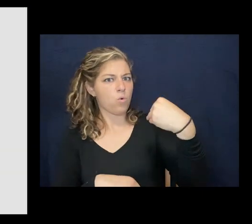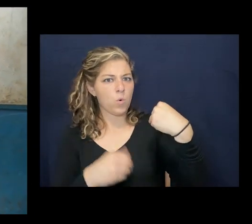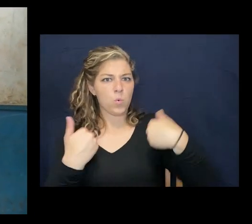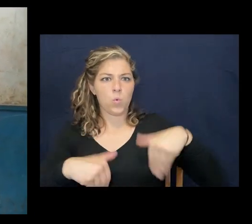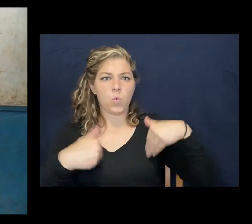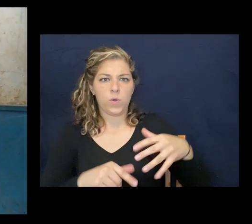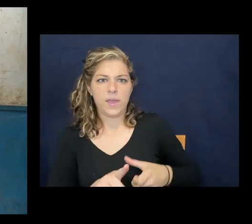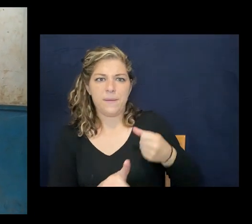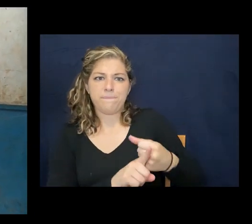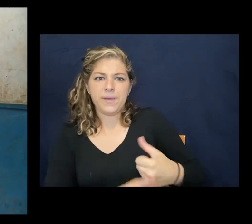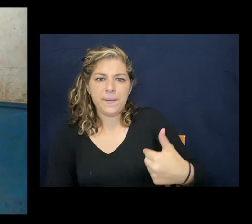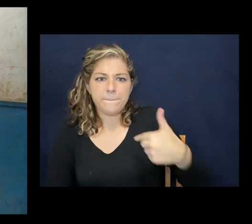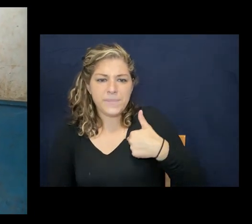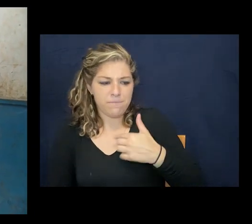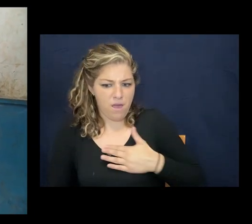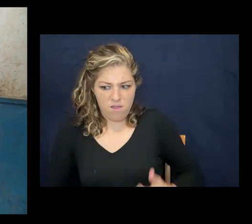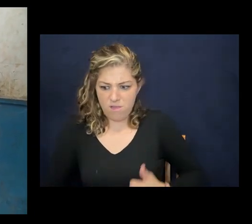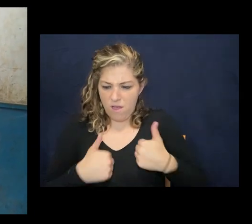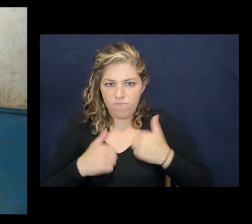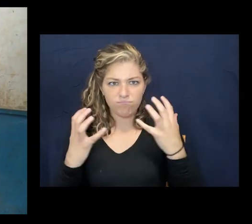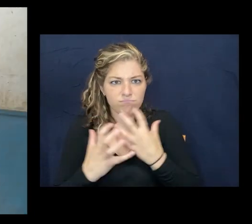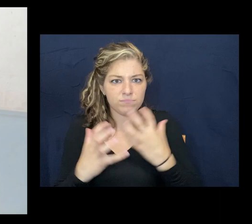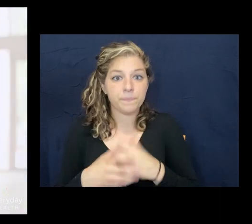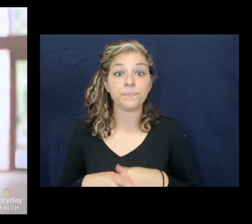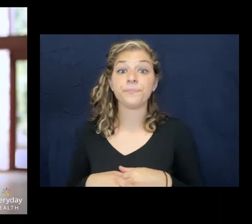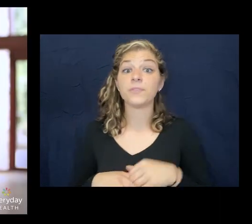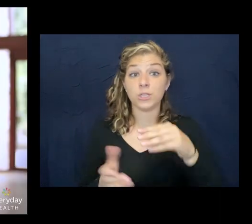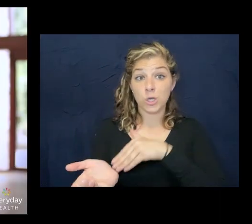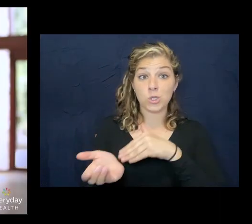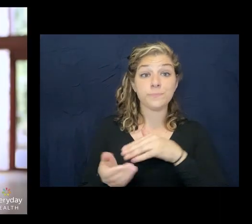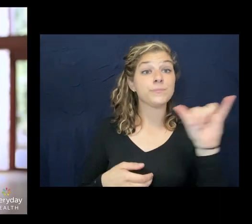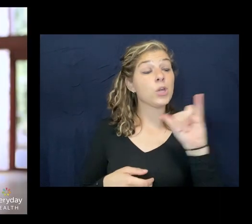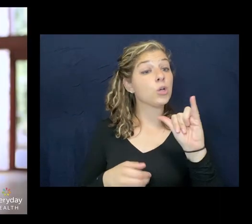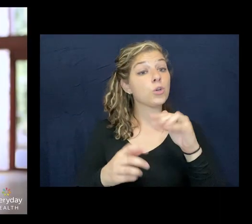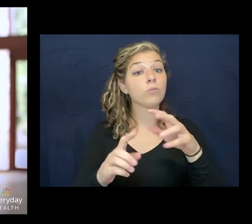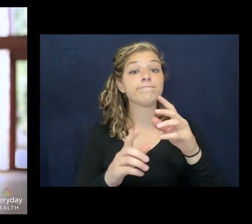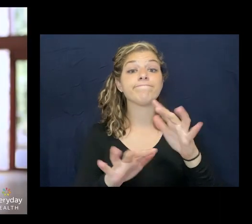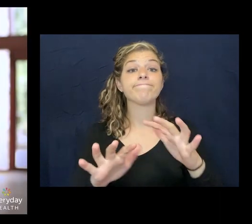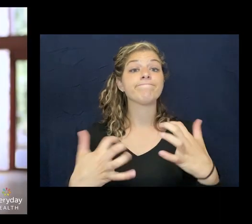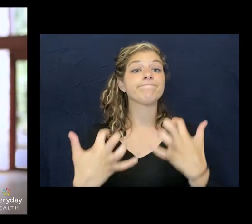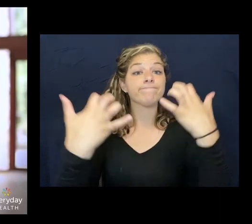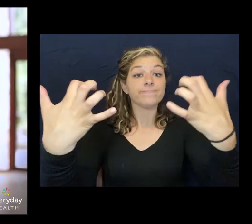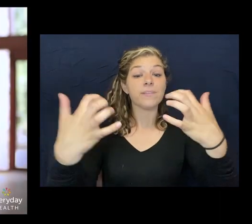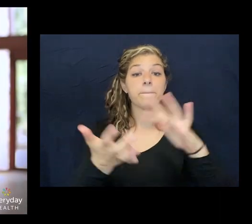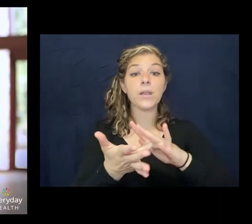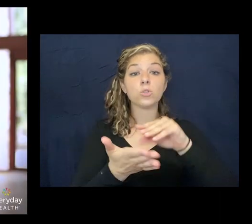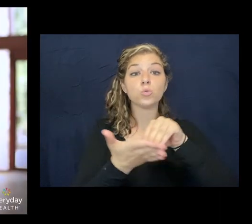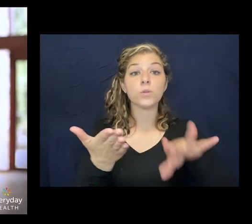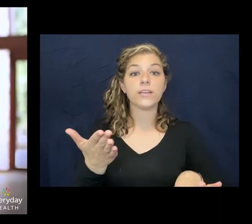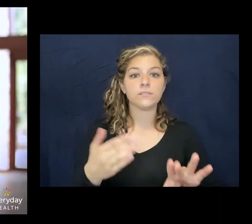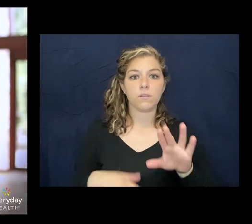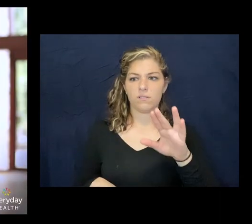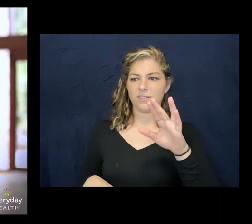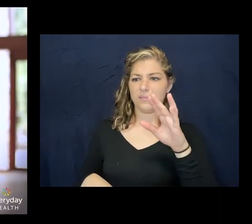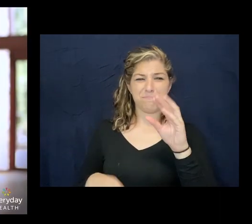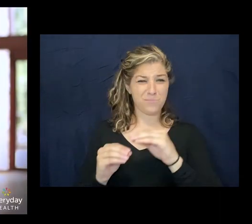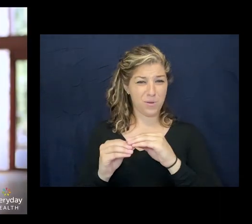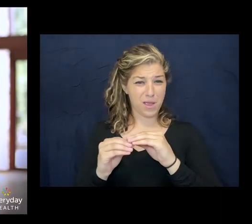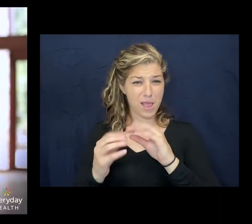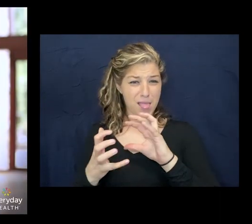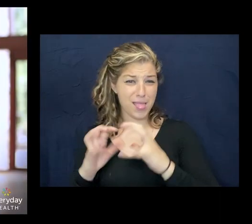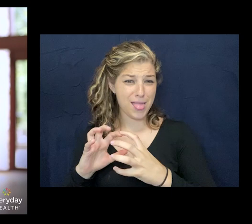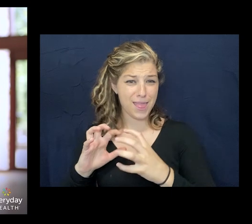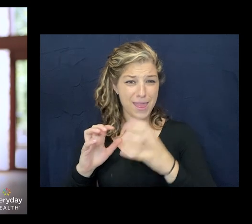in the impact it would have in someone's life. He also talks to medical students, and his images are replacing some of the